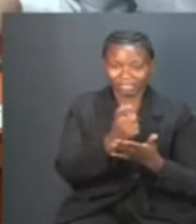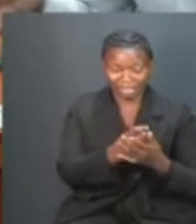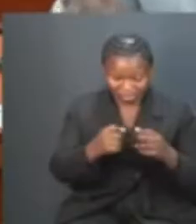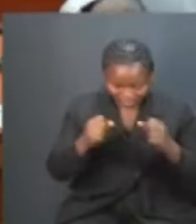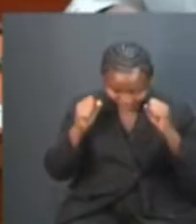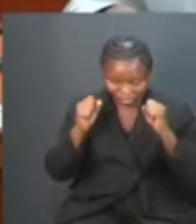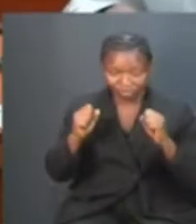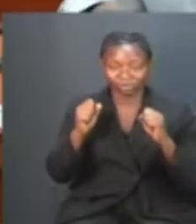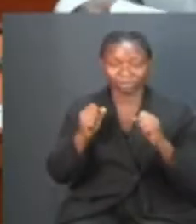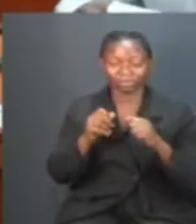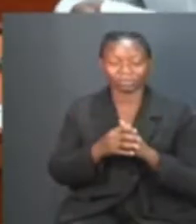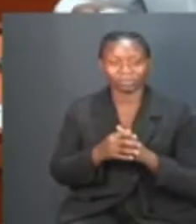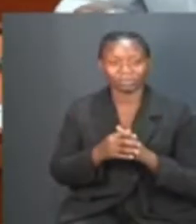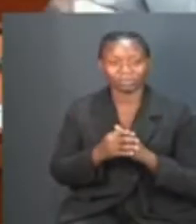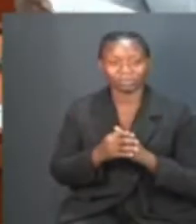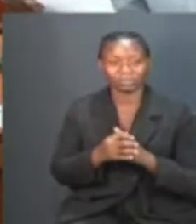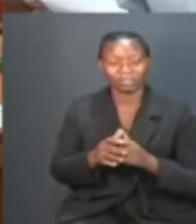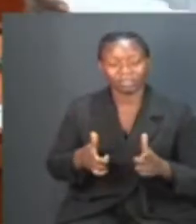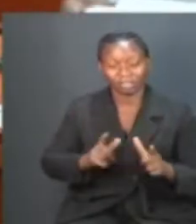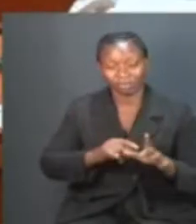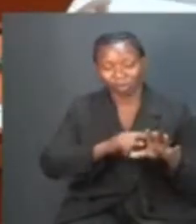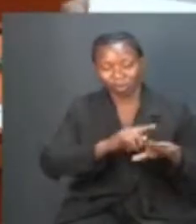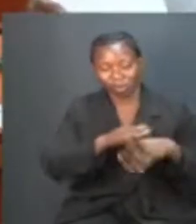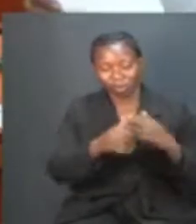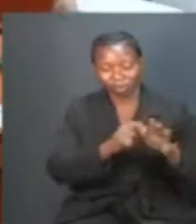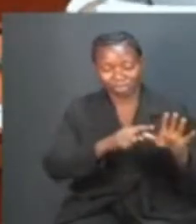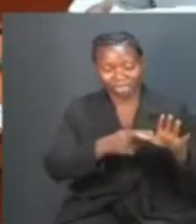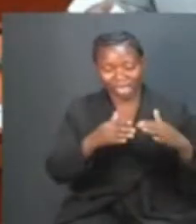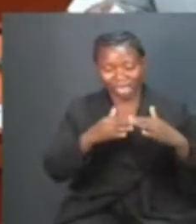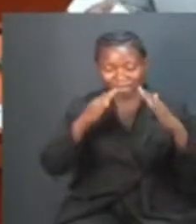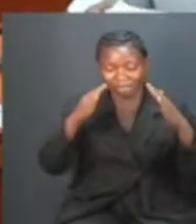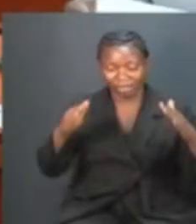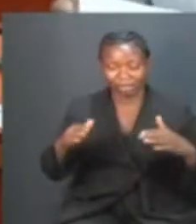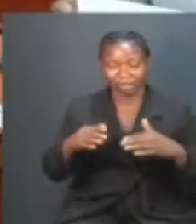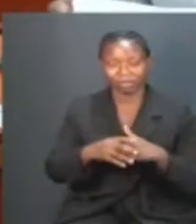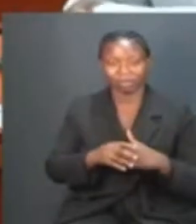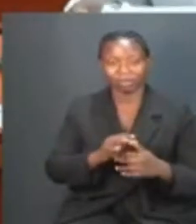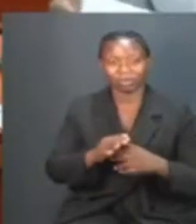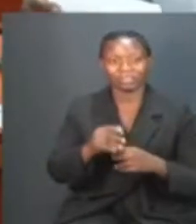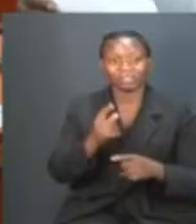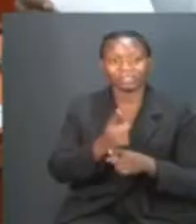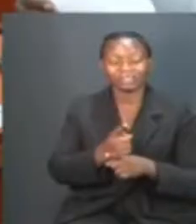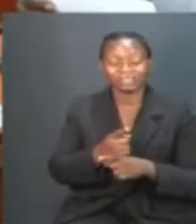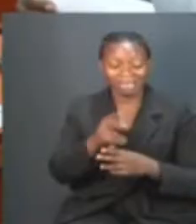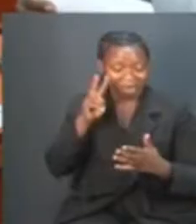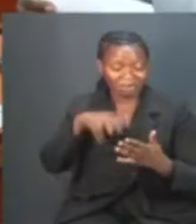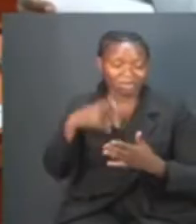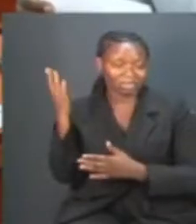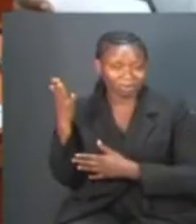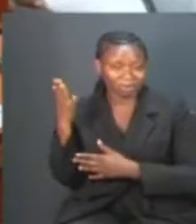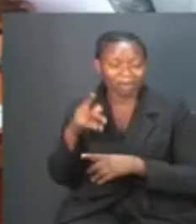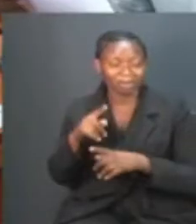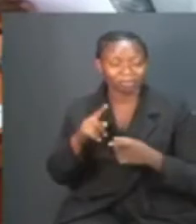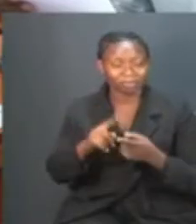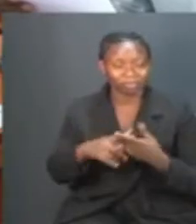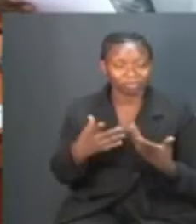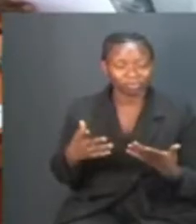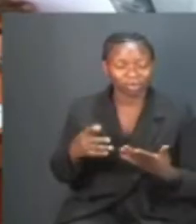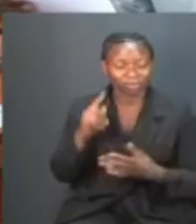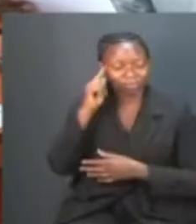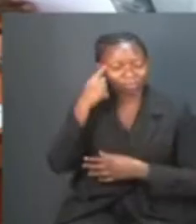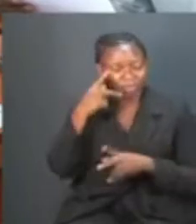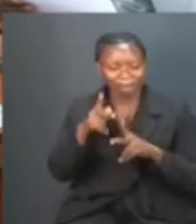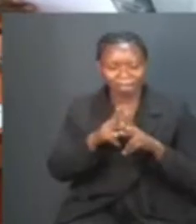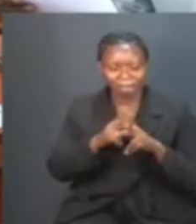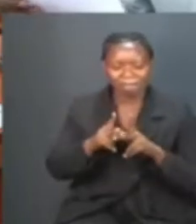seriously. And let's begin as a house, beyond just these statements, to think